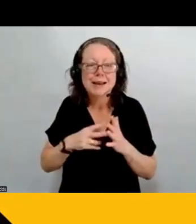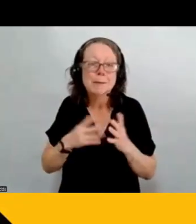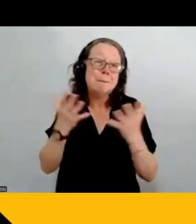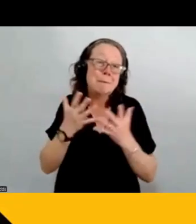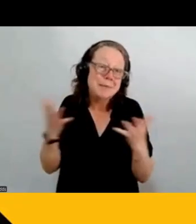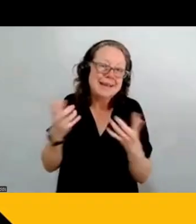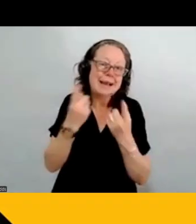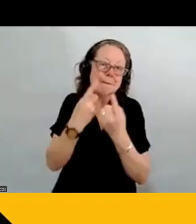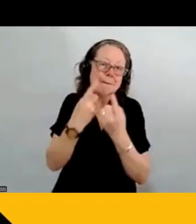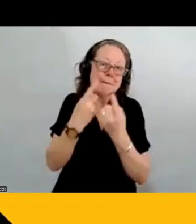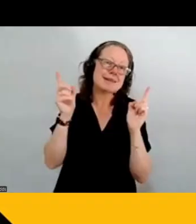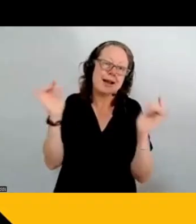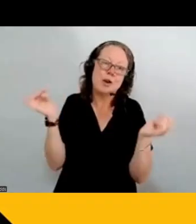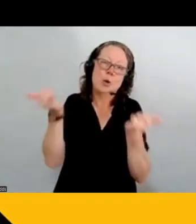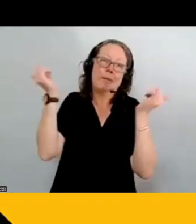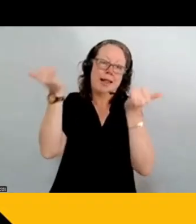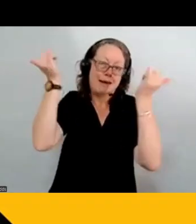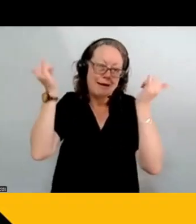well.